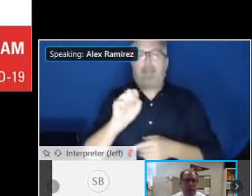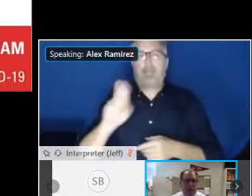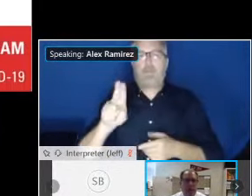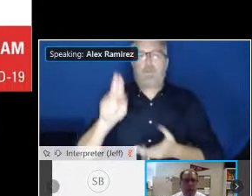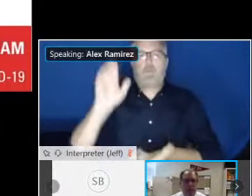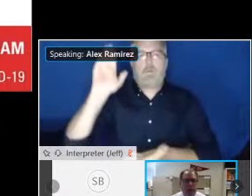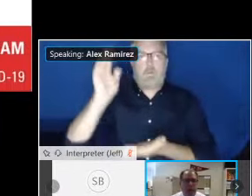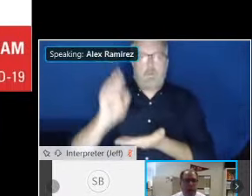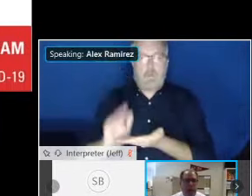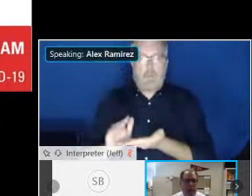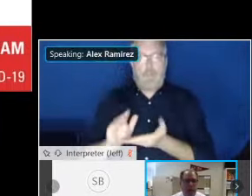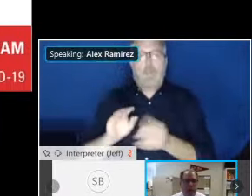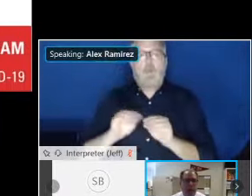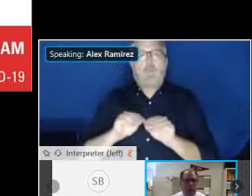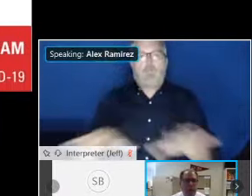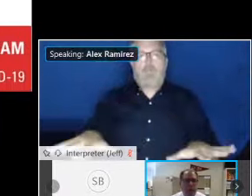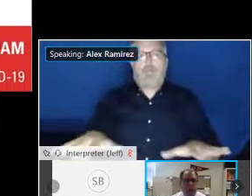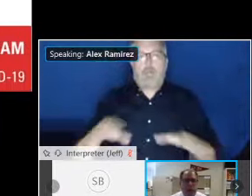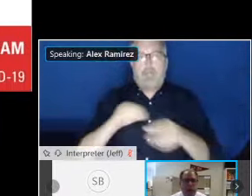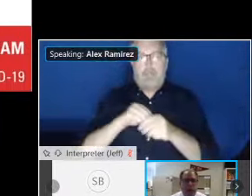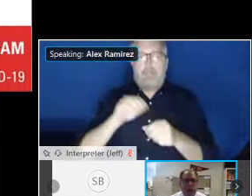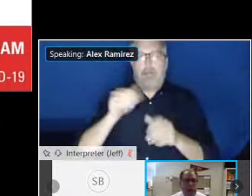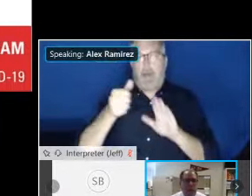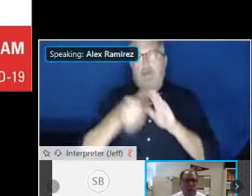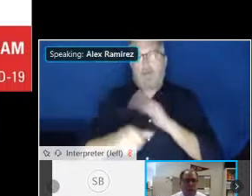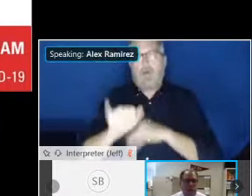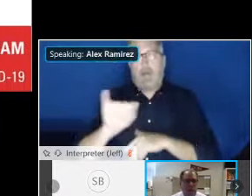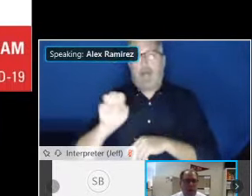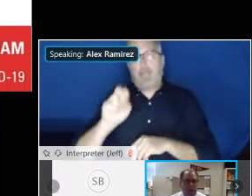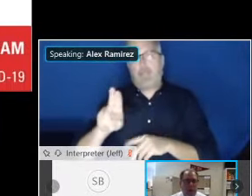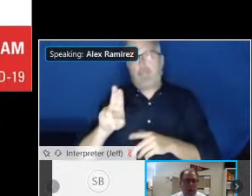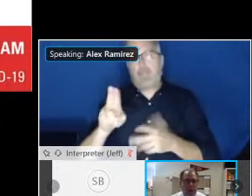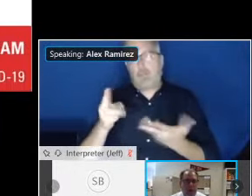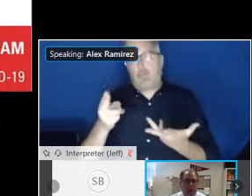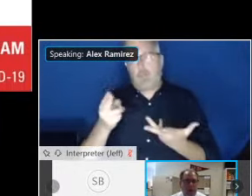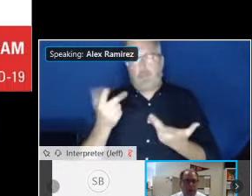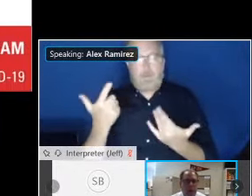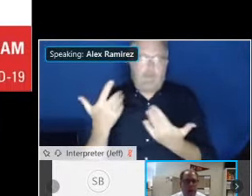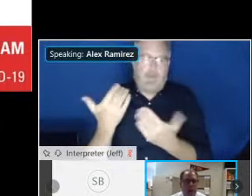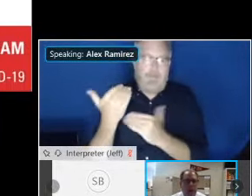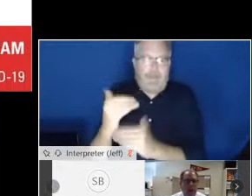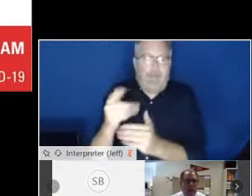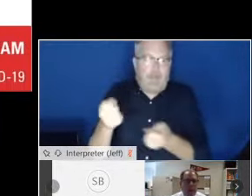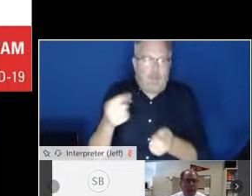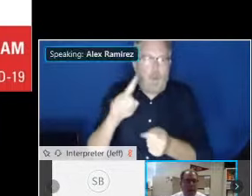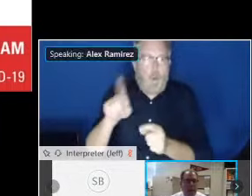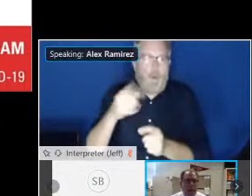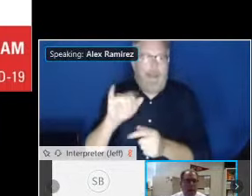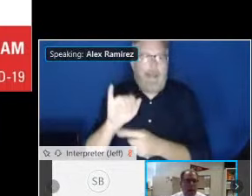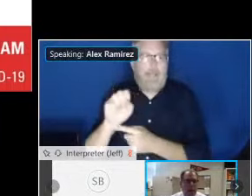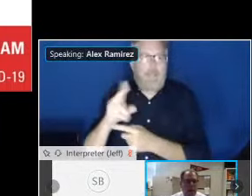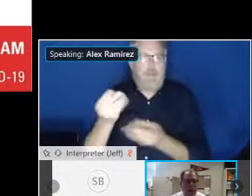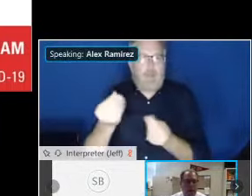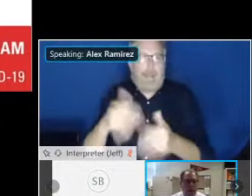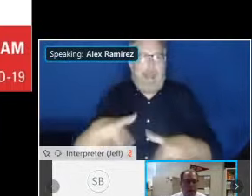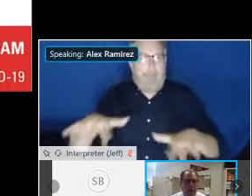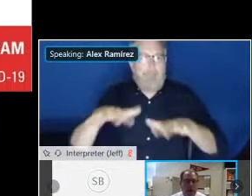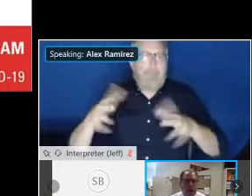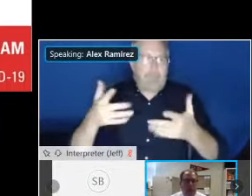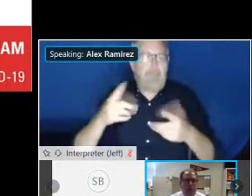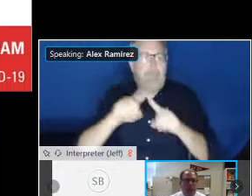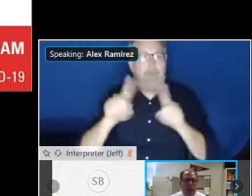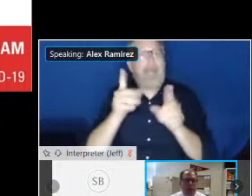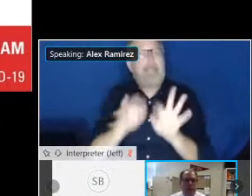the transmission within Iowa State, which is what we have control over with our students. Okay? It is important to also